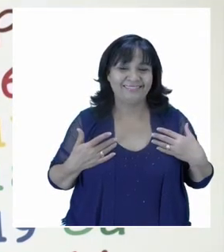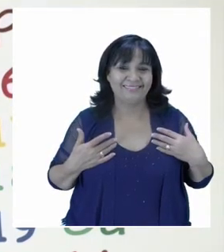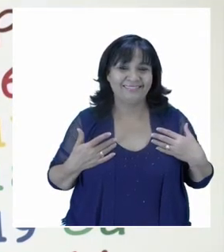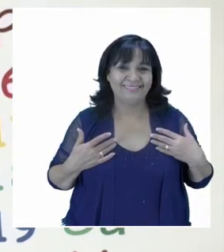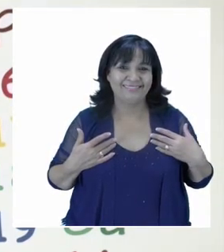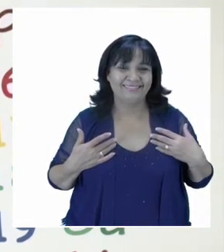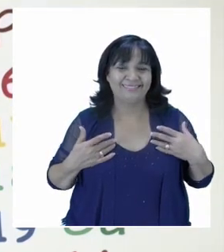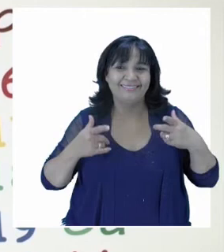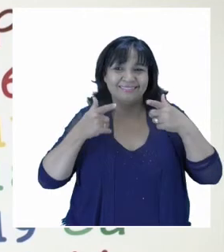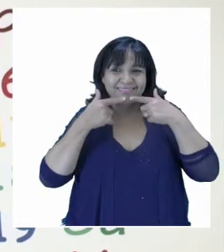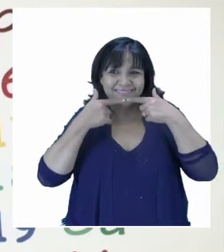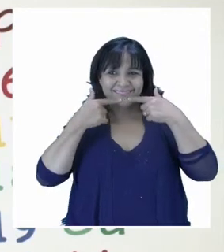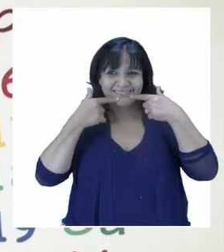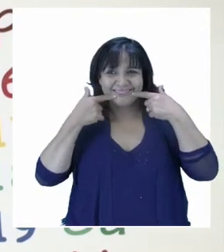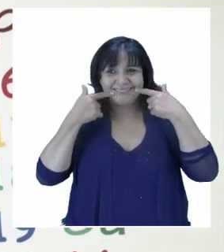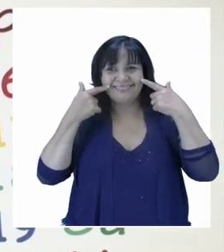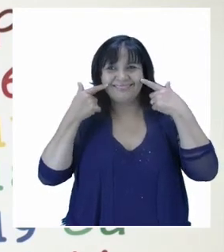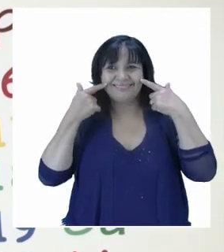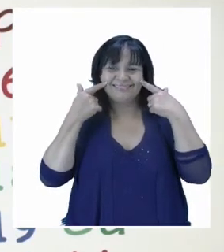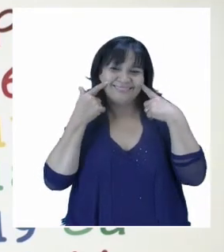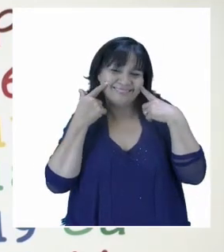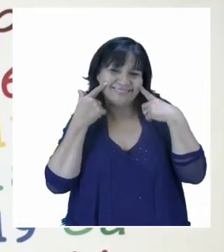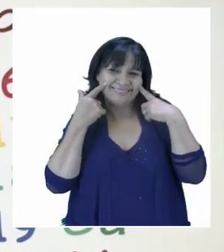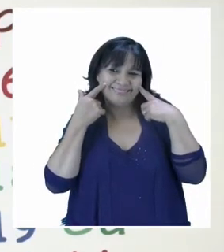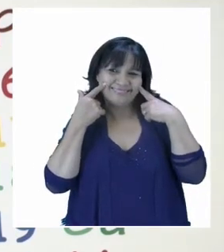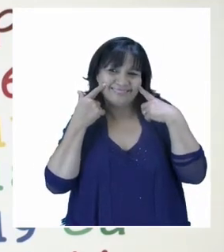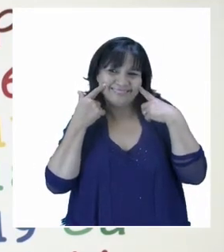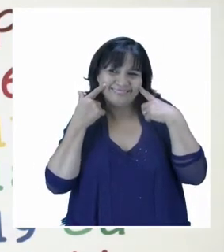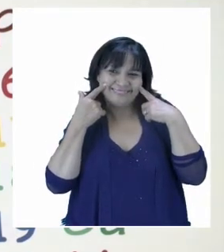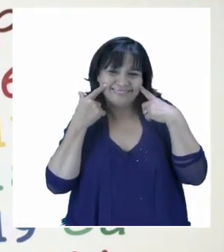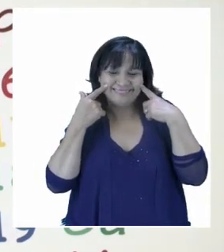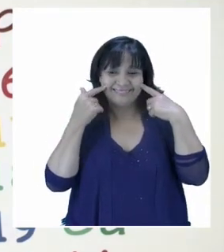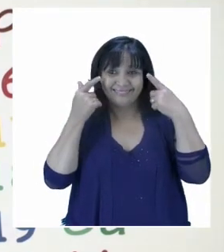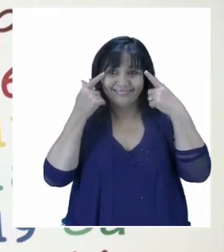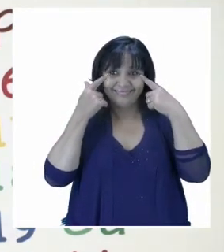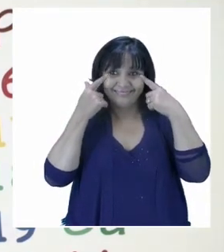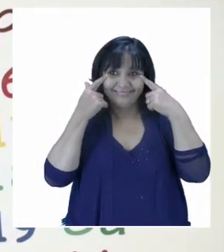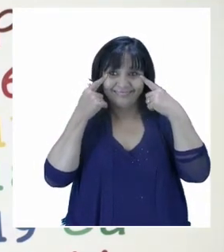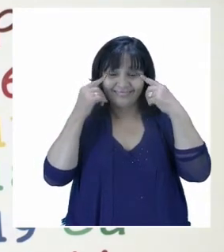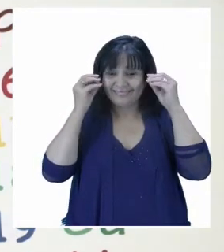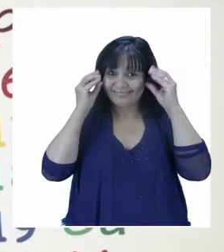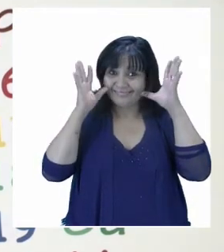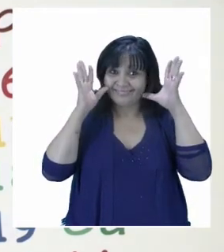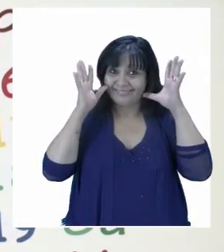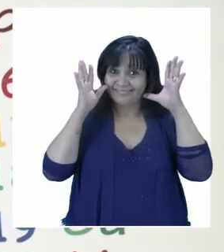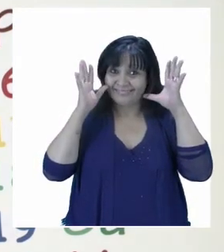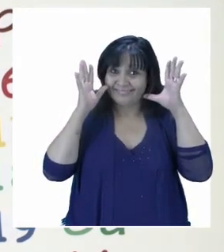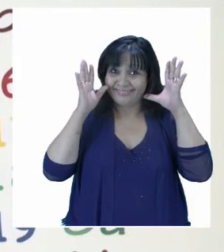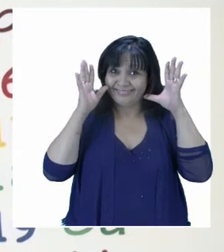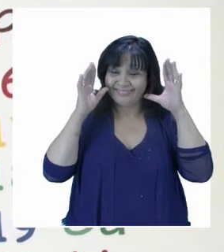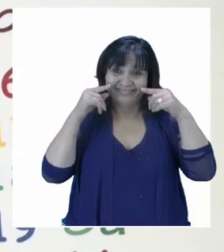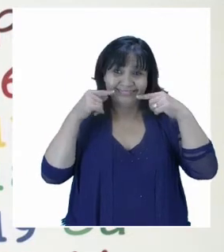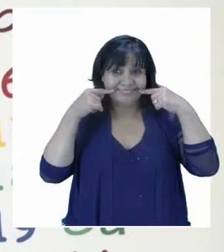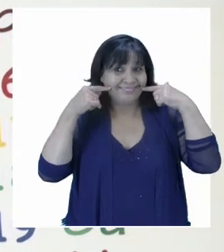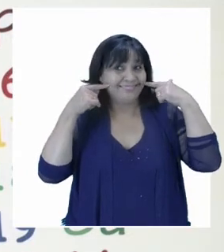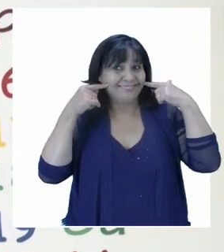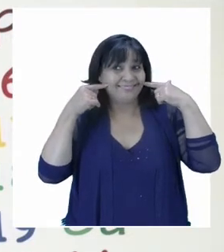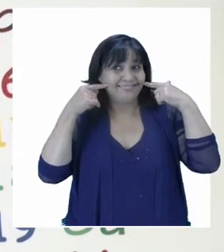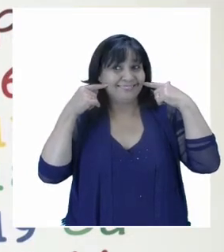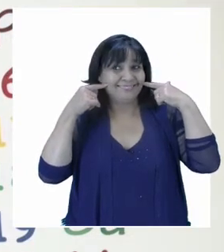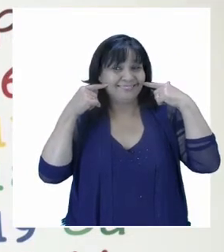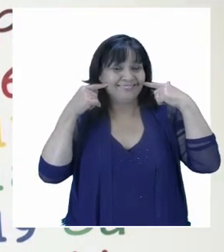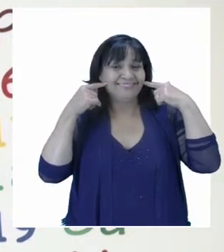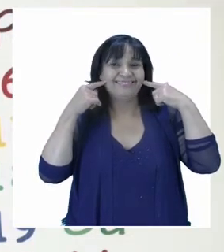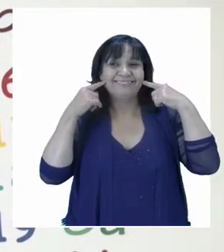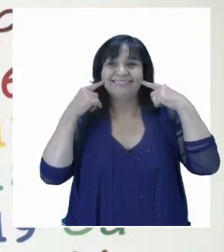our face shows a big smile and our eyes are bright. Everyone, show me how